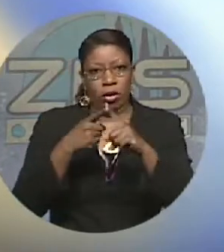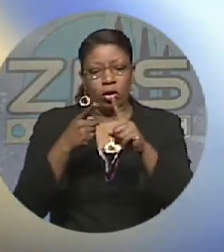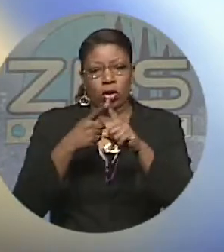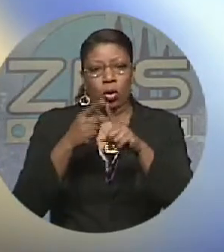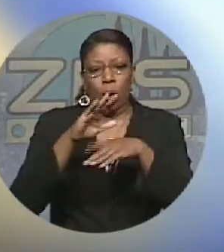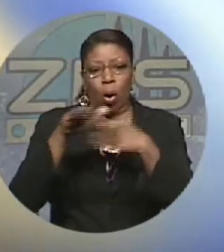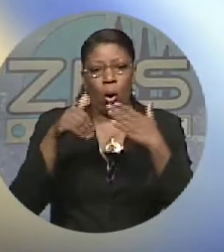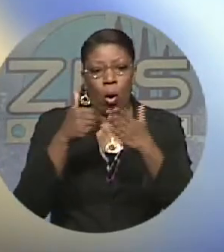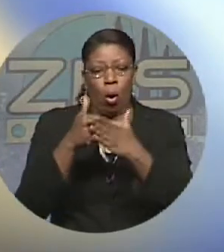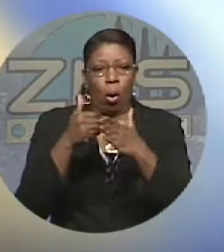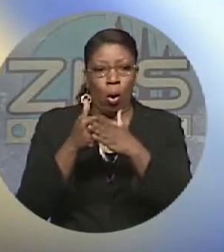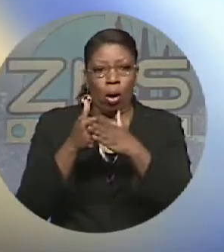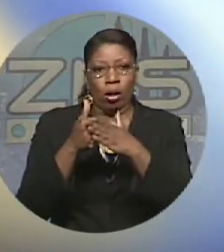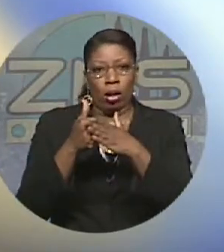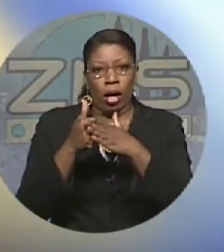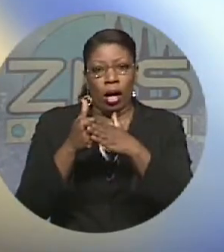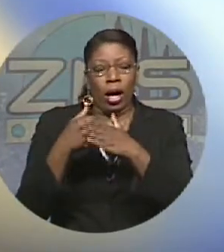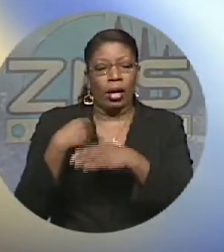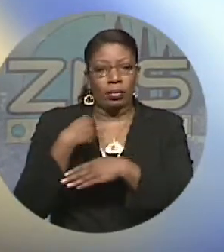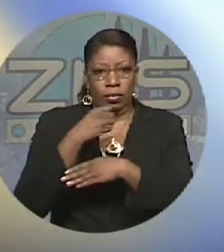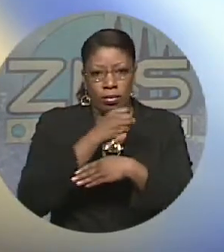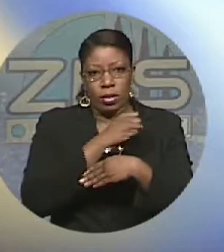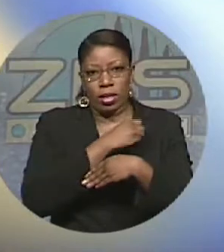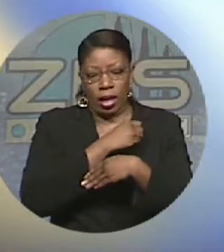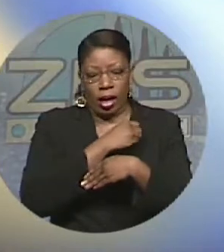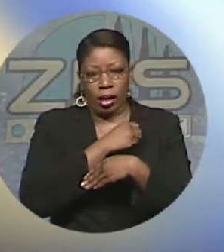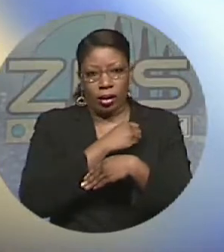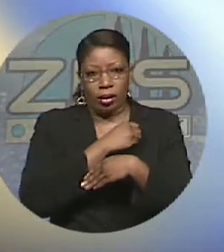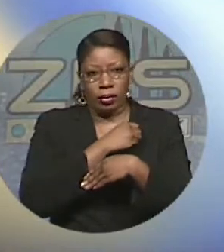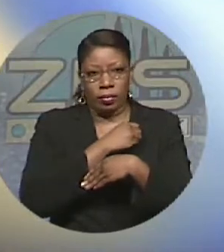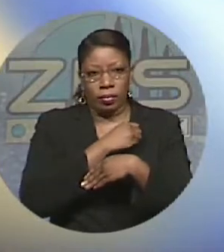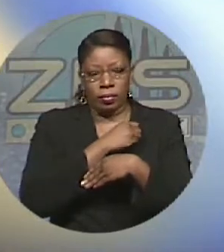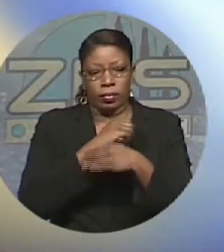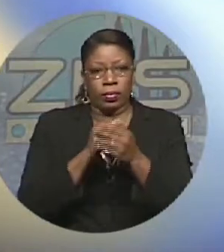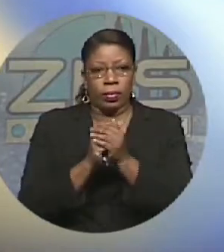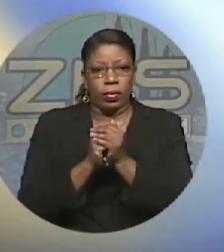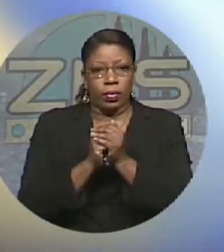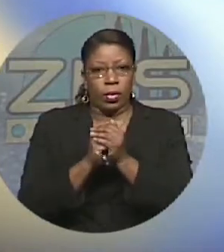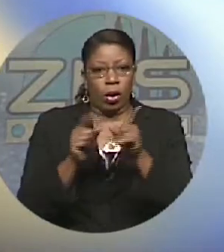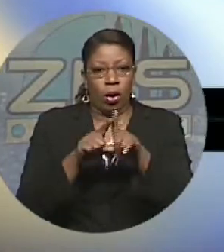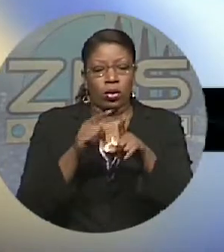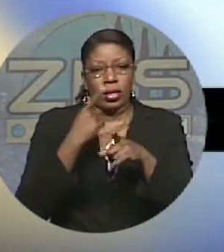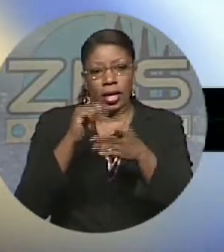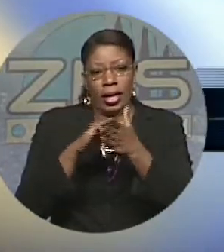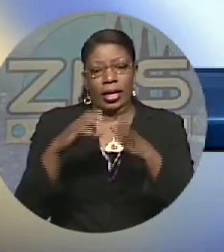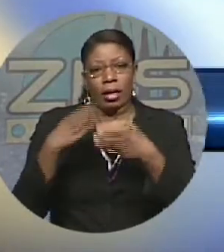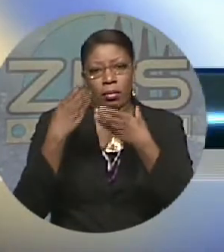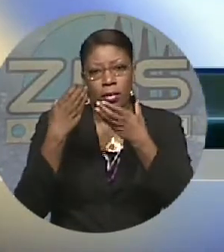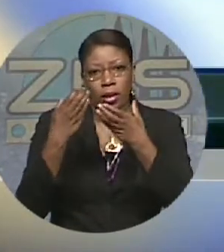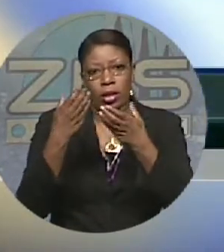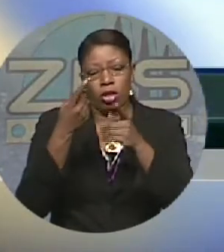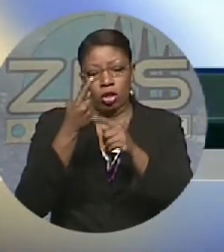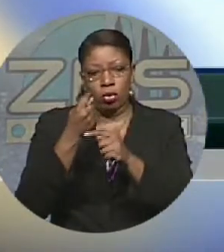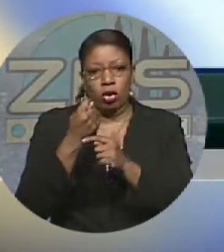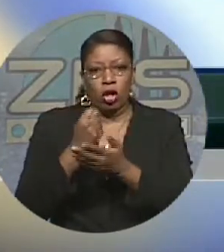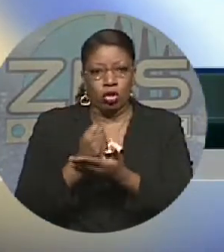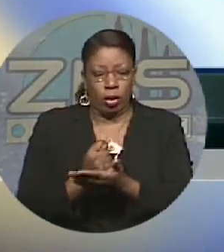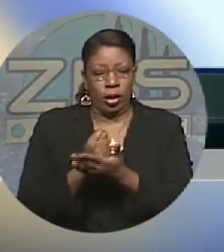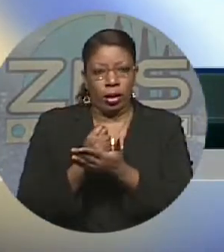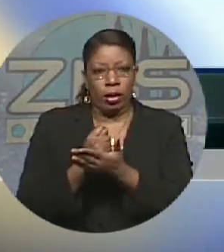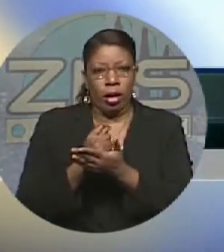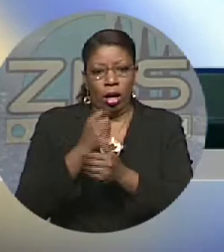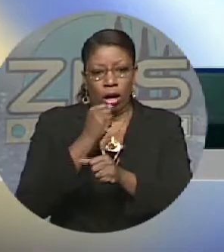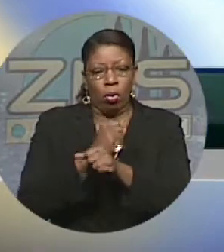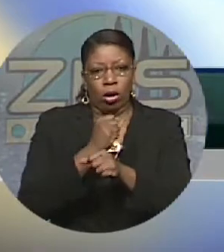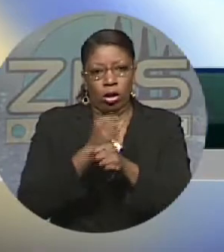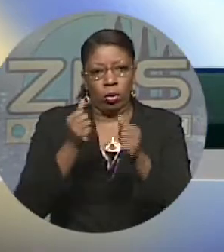affected stakeholders, including employees and customers. Scotiabank Bahamas Limited says it remains committed to treating employees fairly, equitably,